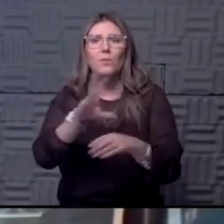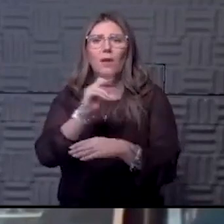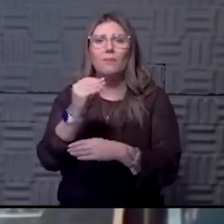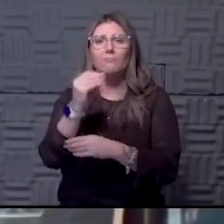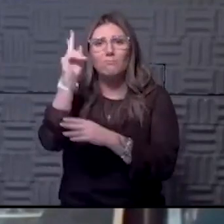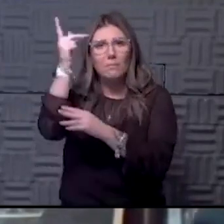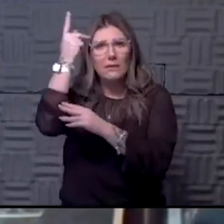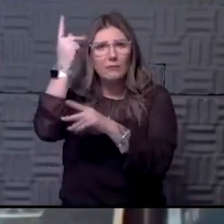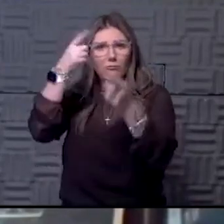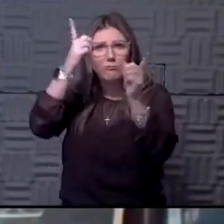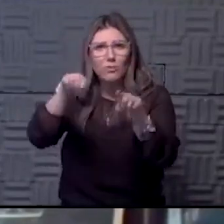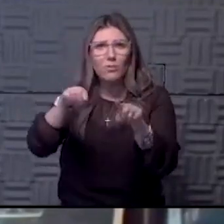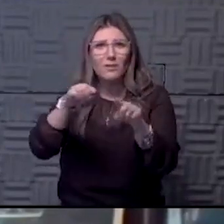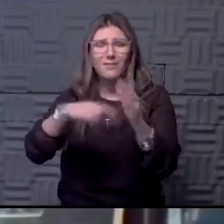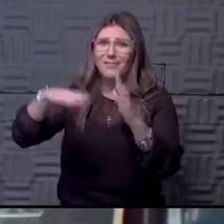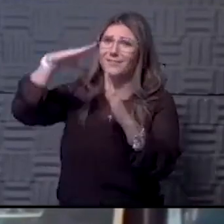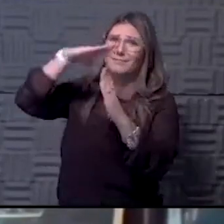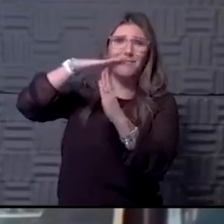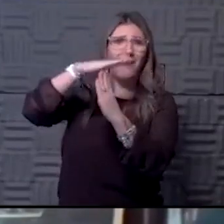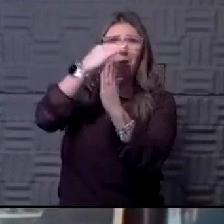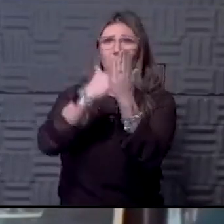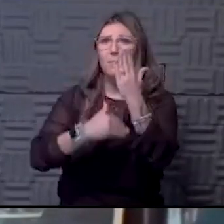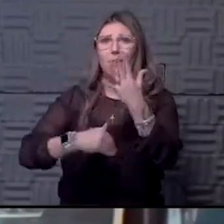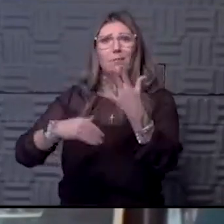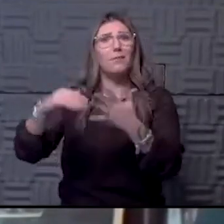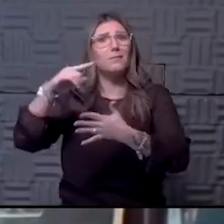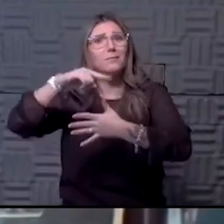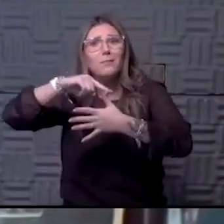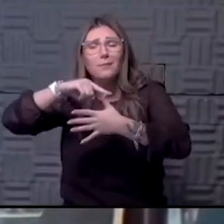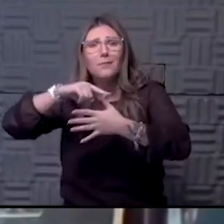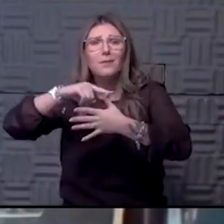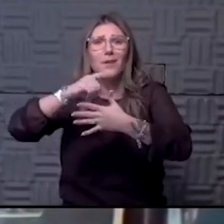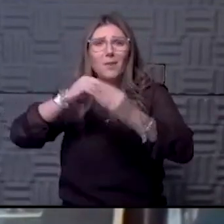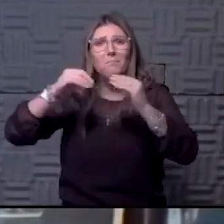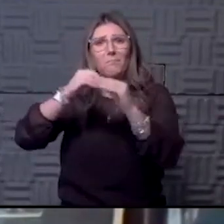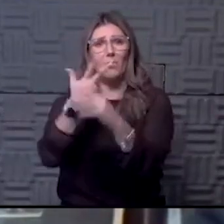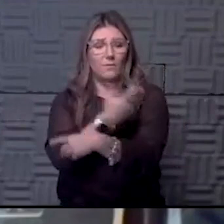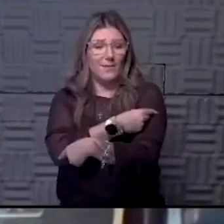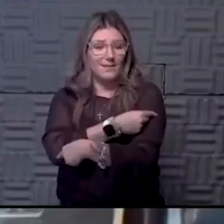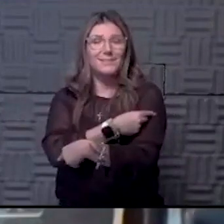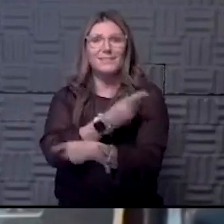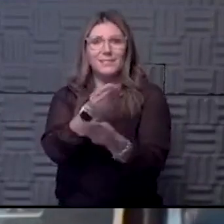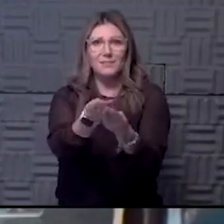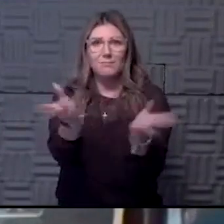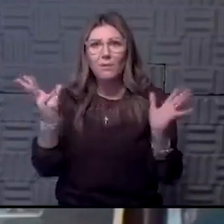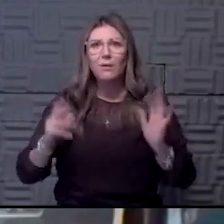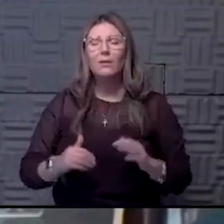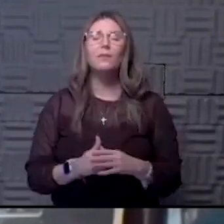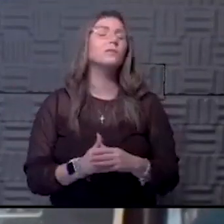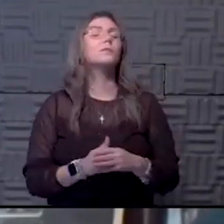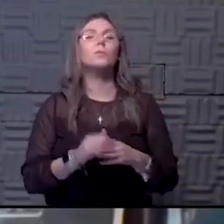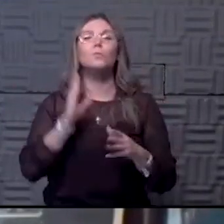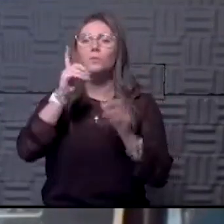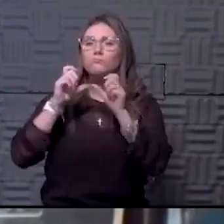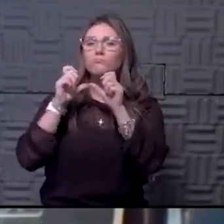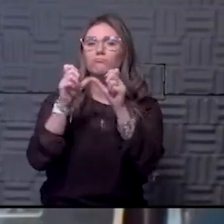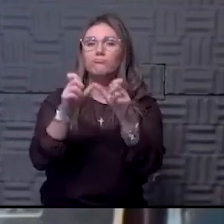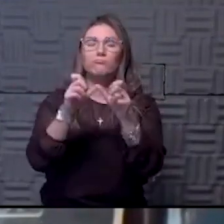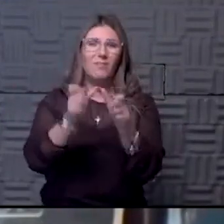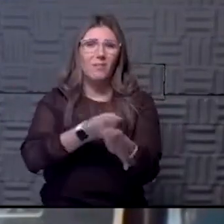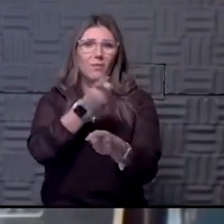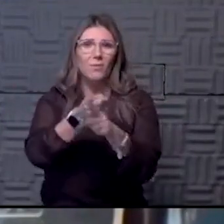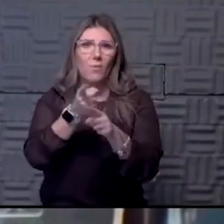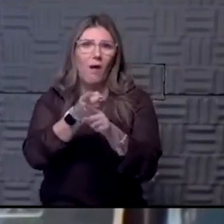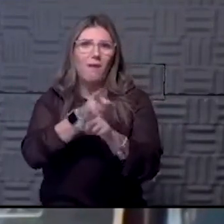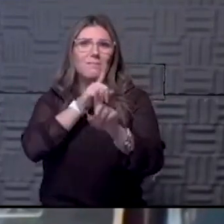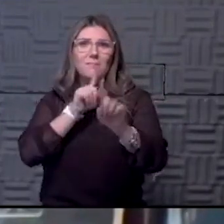of them at the top of the list is let's get more vaccine and more arms. And we'll continue to work on trying to find the right kind of solution to